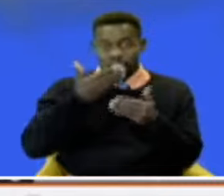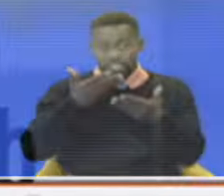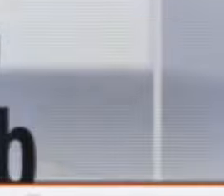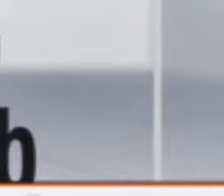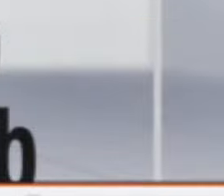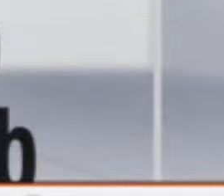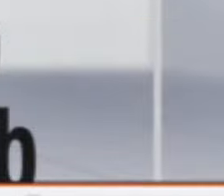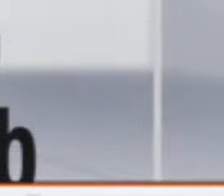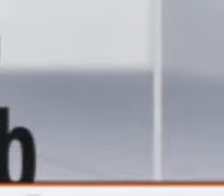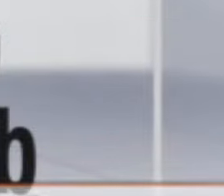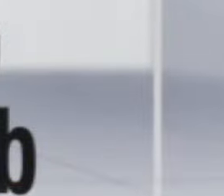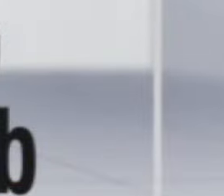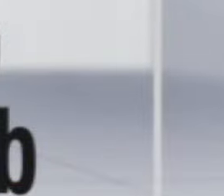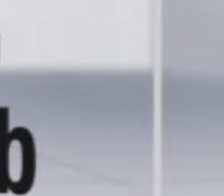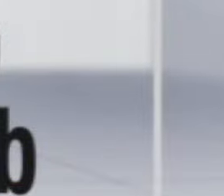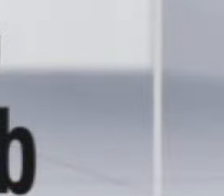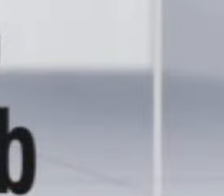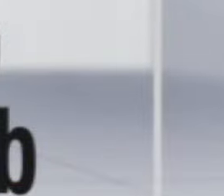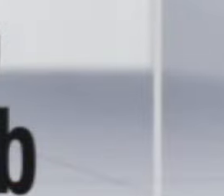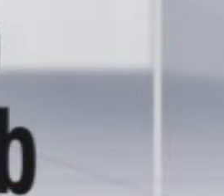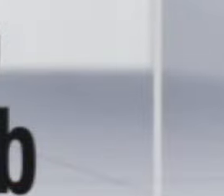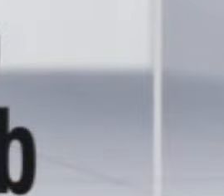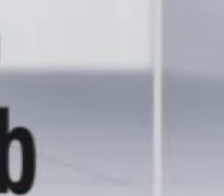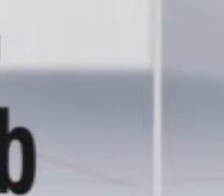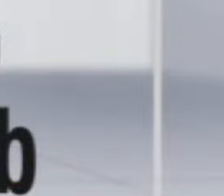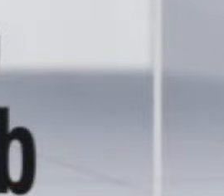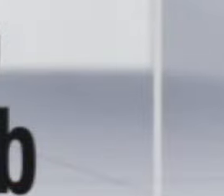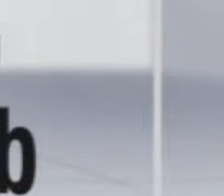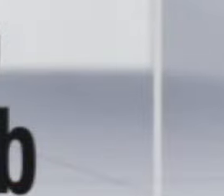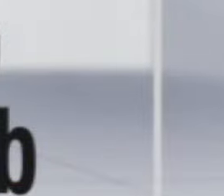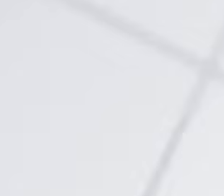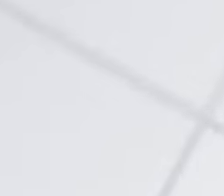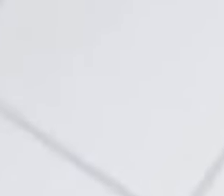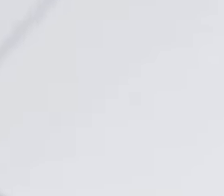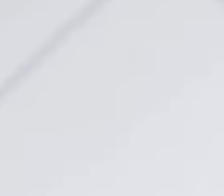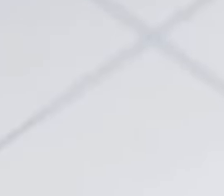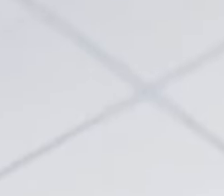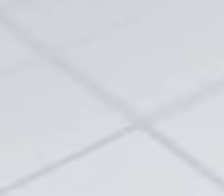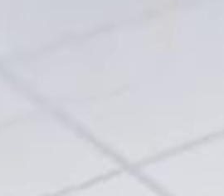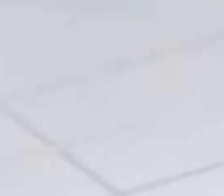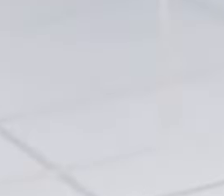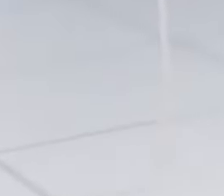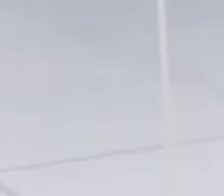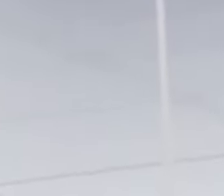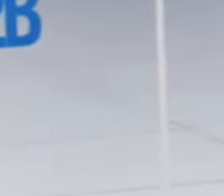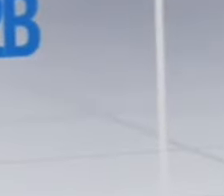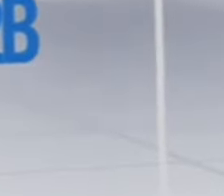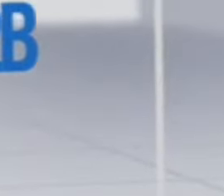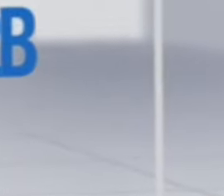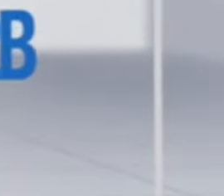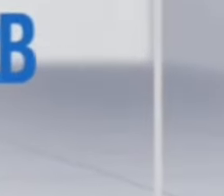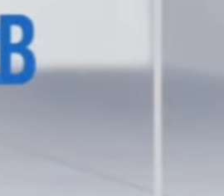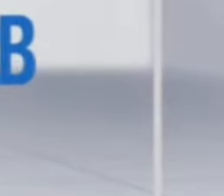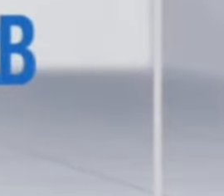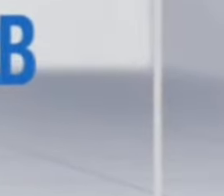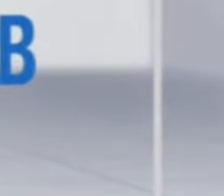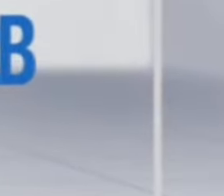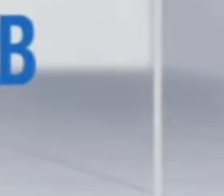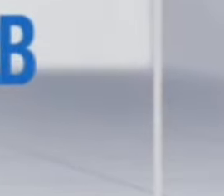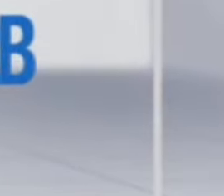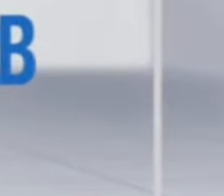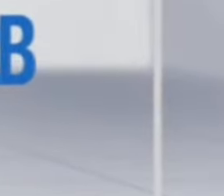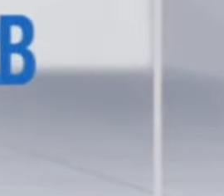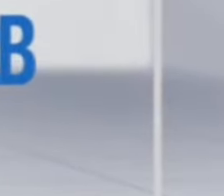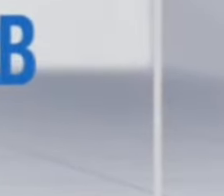billion shillings and secondary education 1.1 billion shillings. Development spending has been redirected to priority